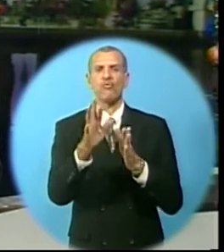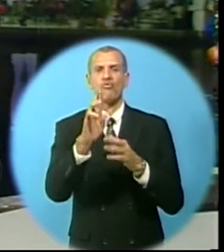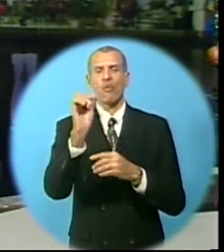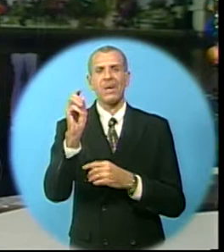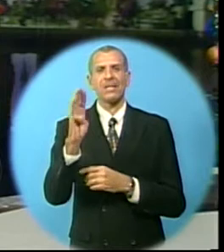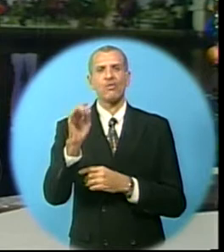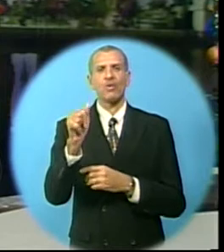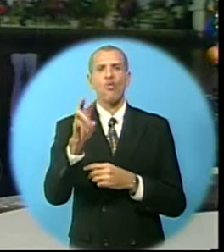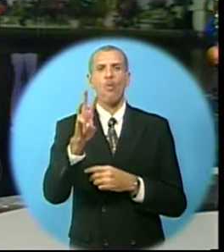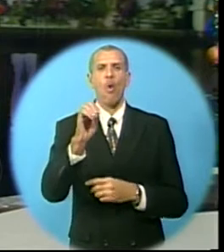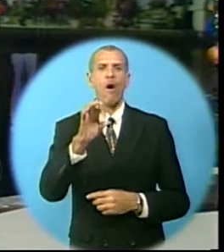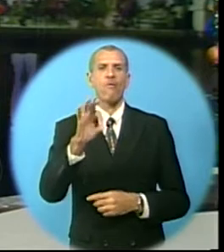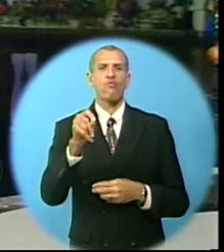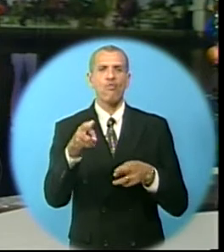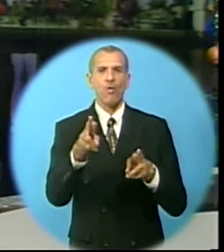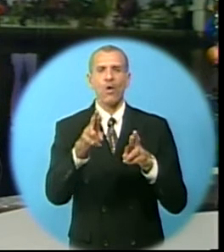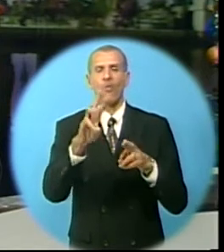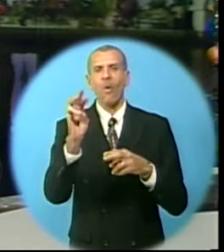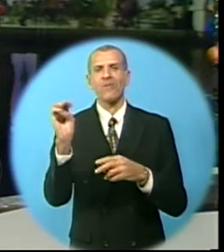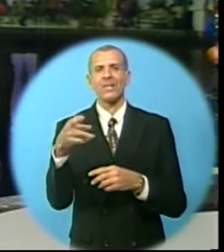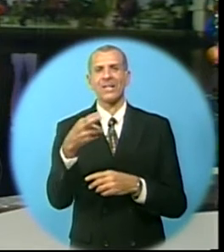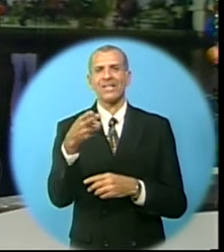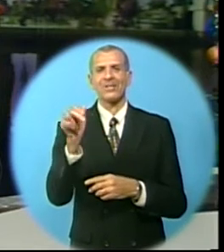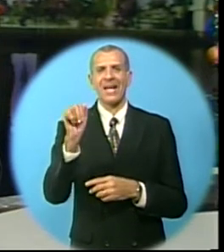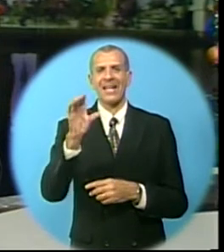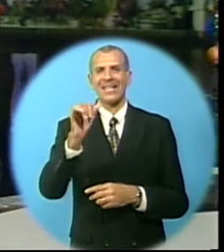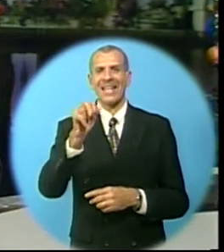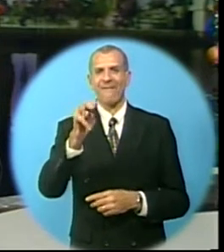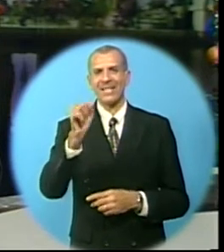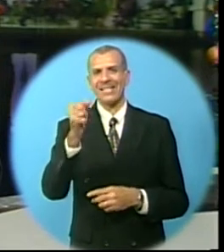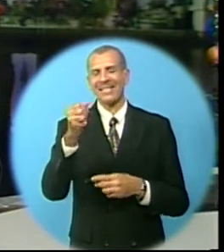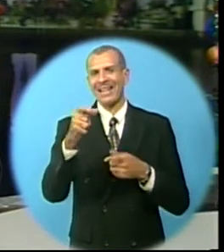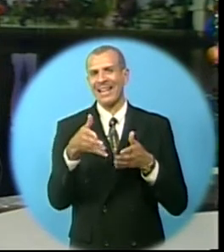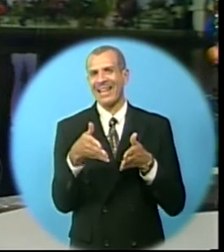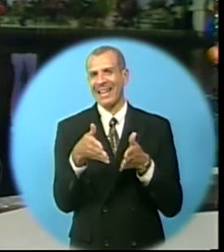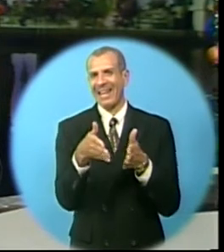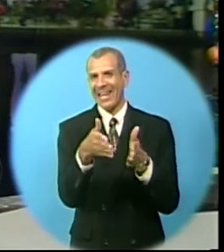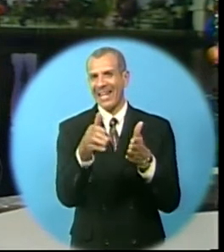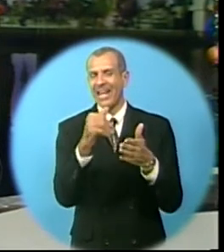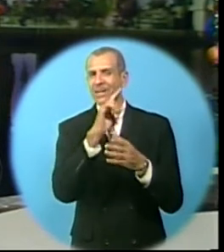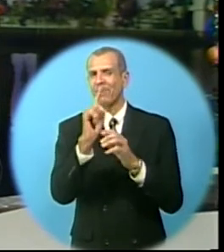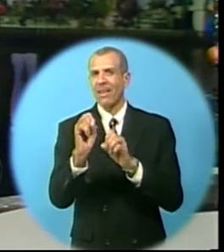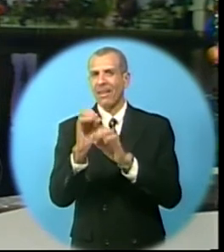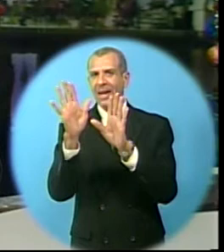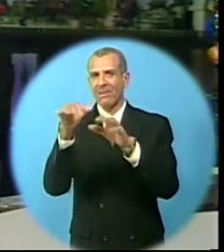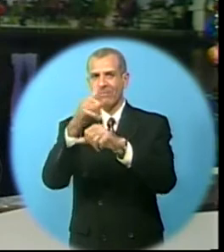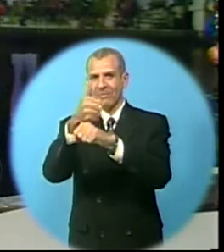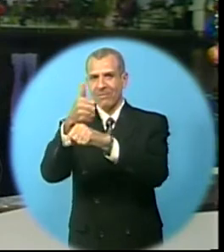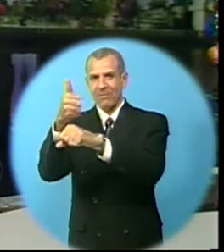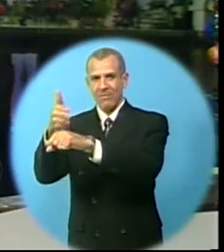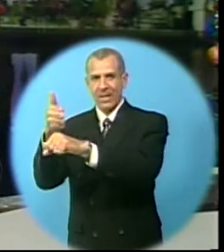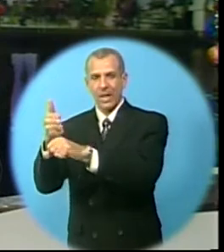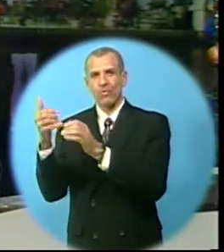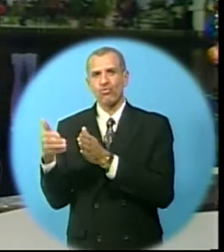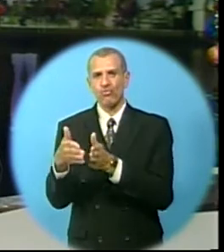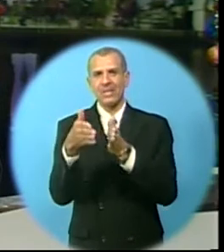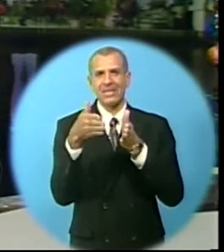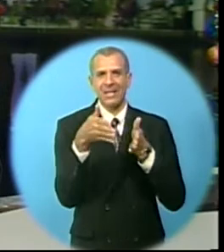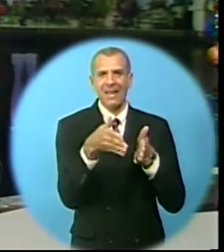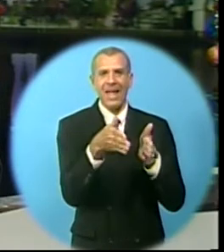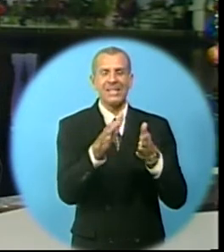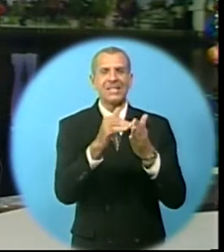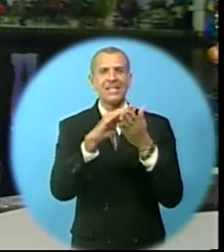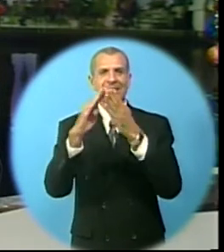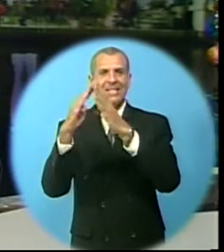Street, Wharf Road, Broad Street, Hink Street and Cavens Lane. The next phase will see lights being installed in all streets and alleys in the